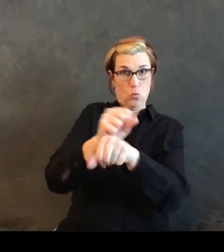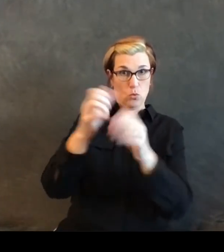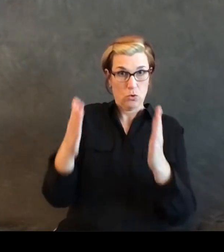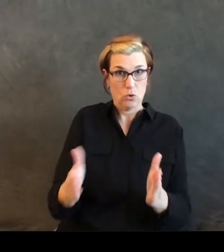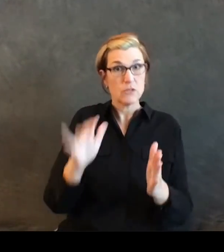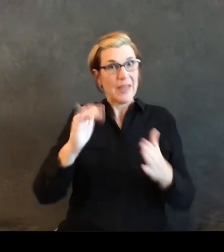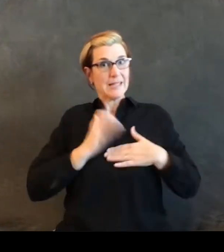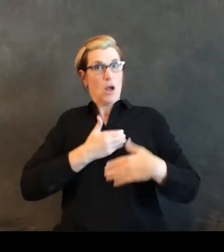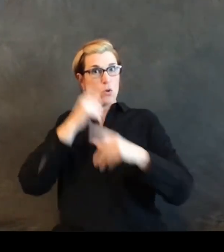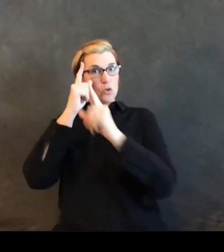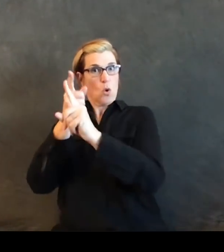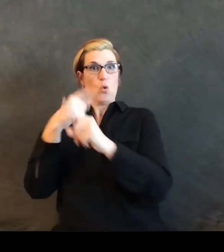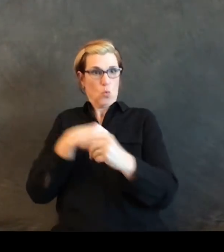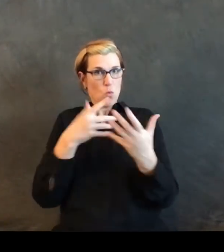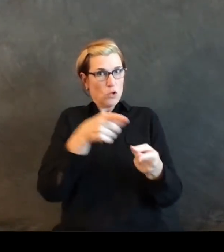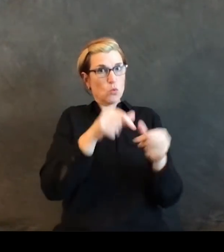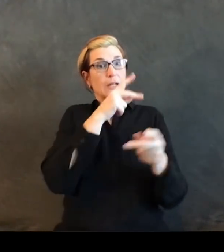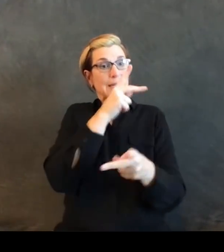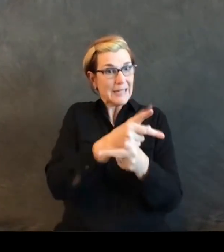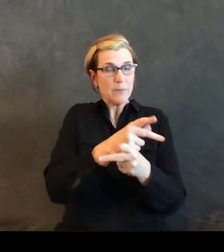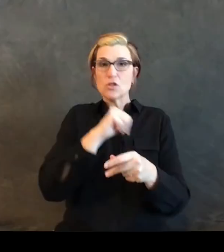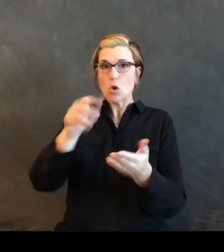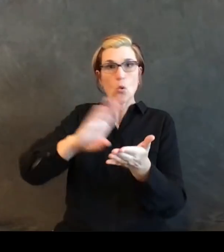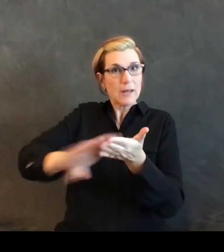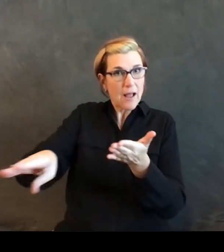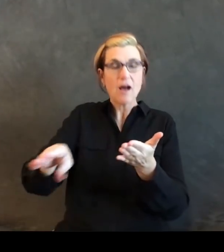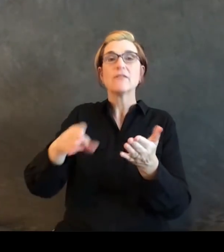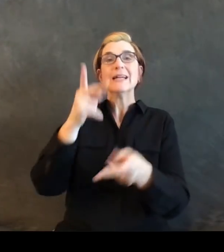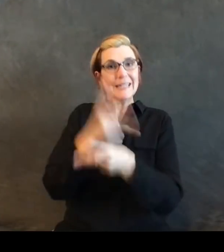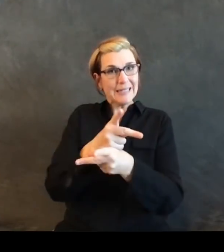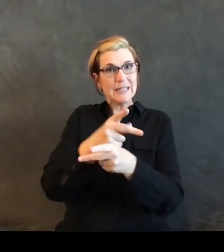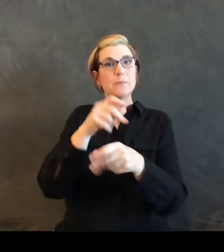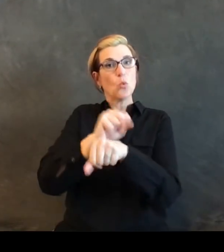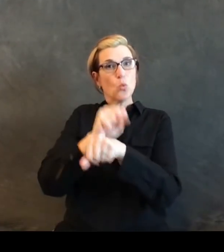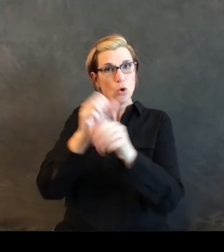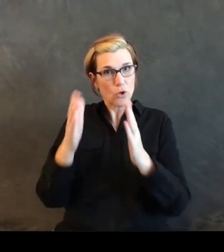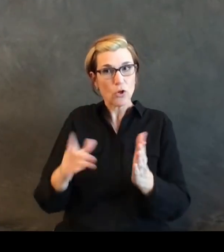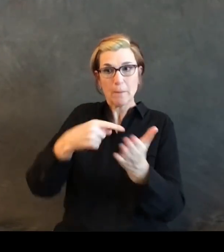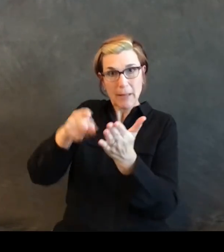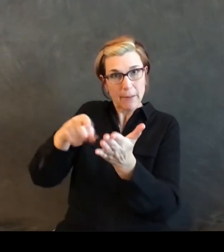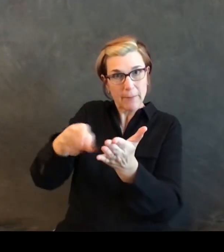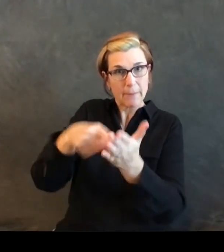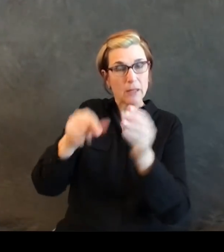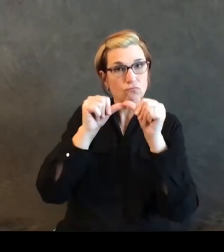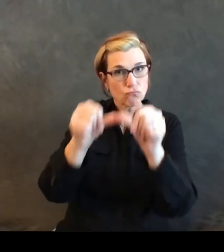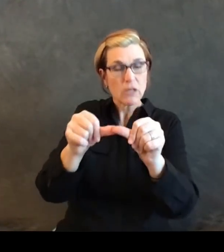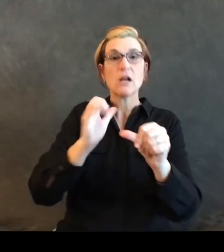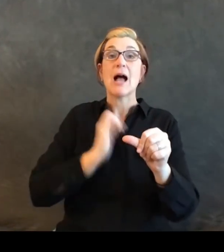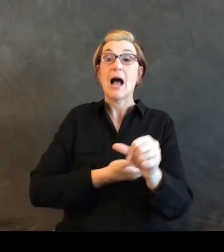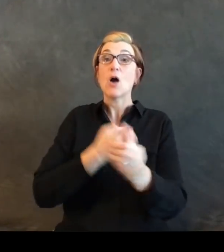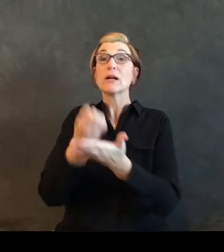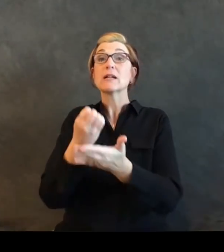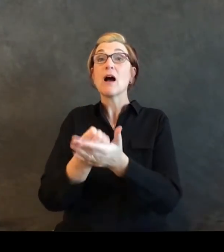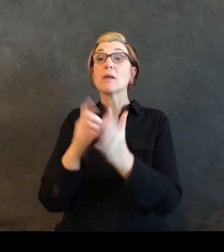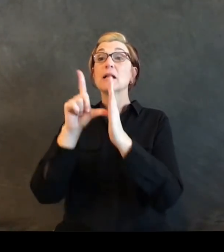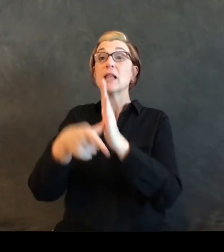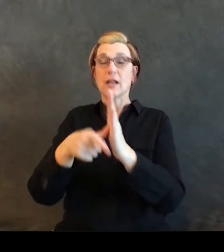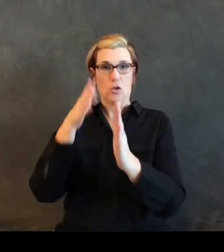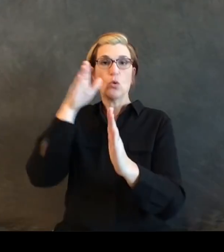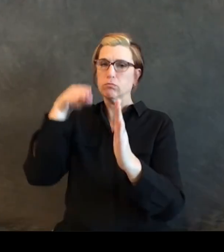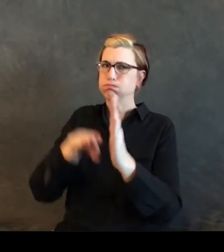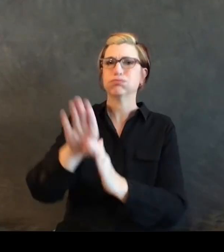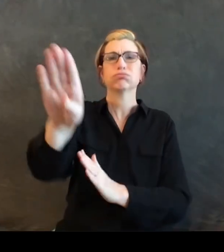workers and pay their workers. This will help businesses keep workers in the payroll and allow our economy to quickly accelerate as soon as we defeat the